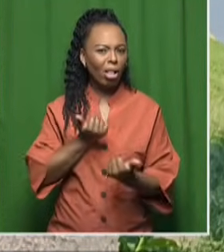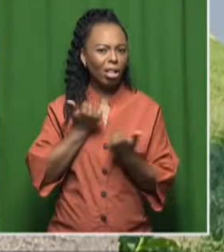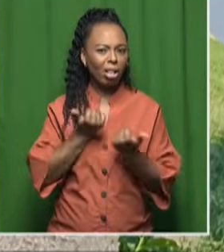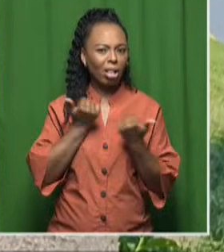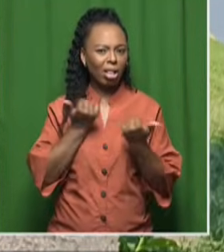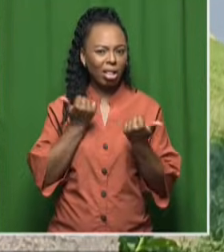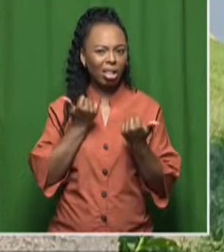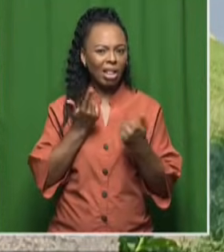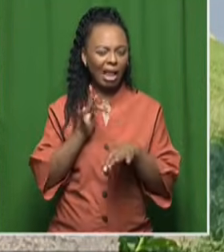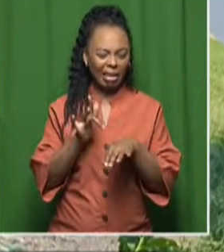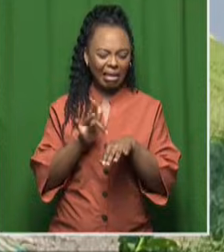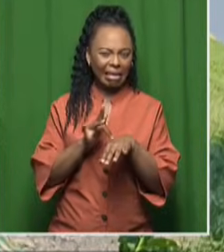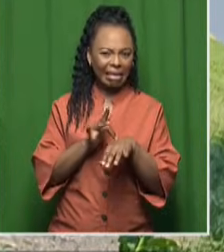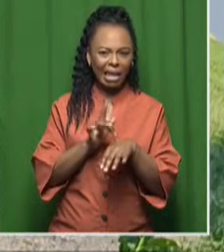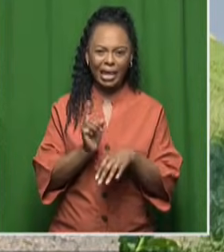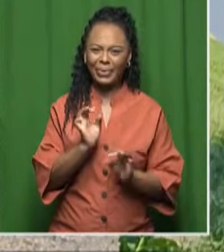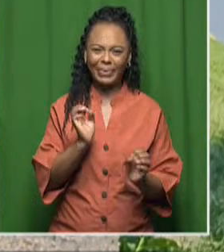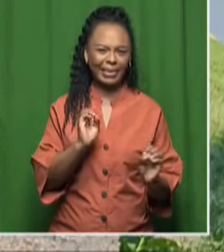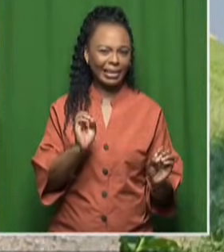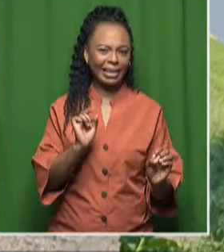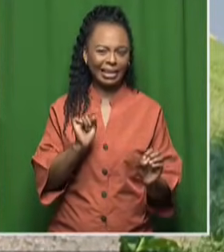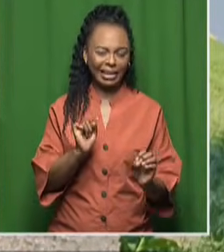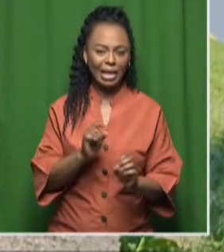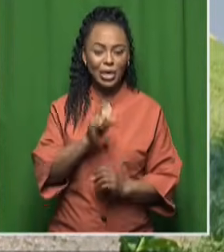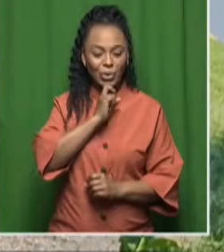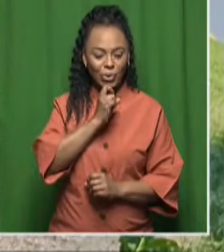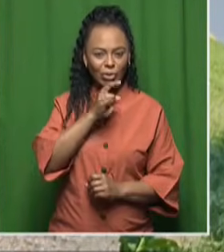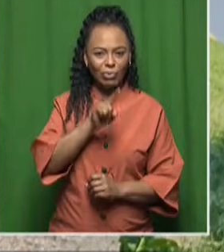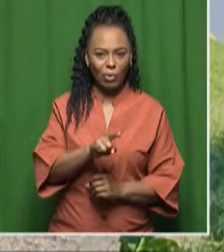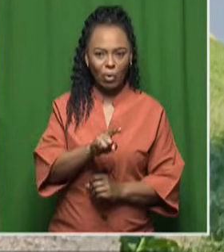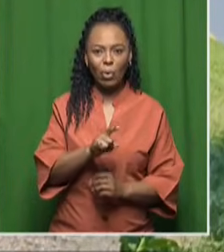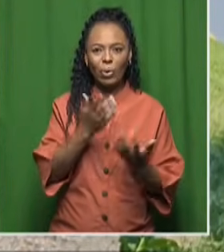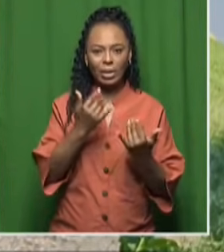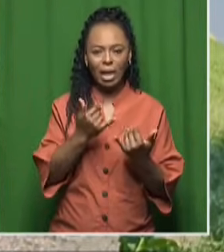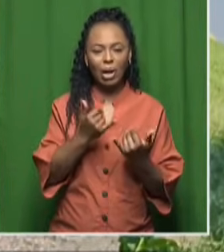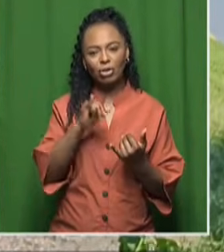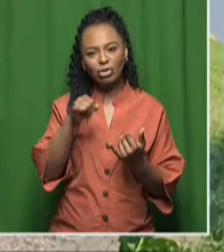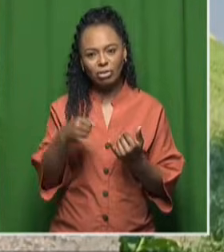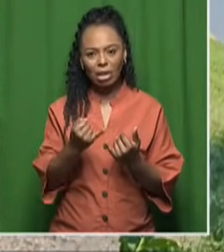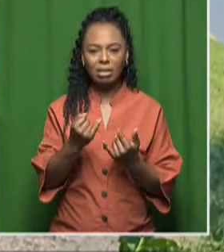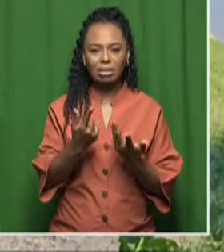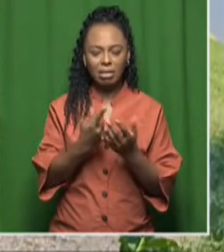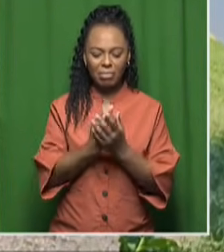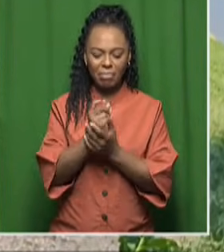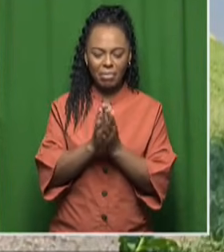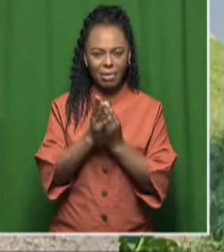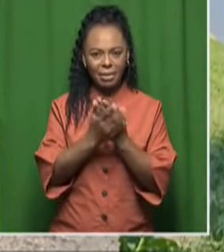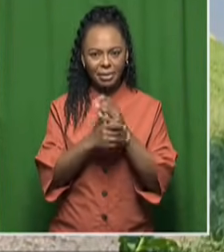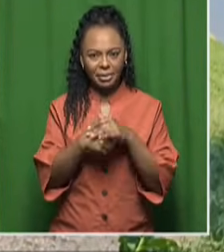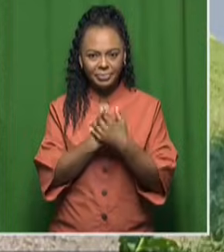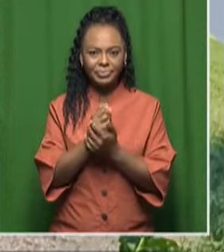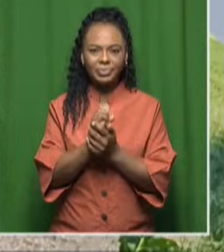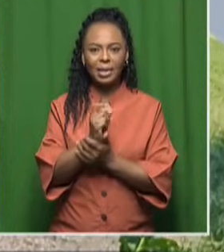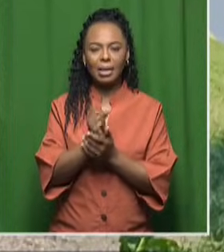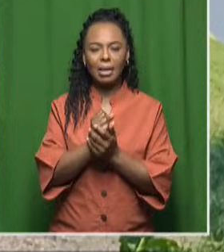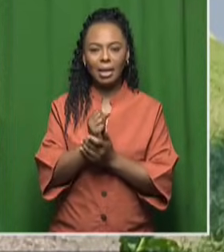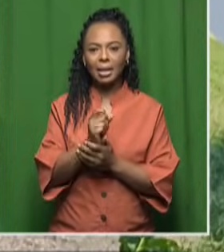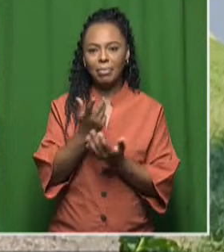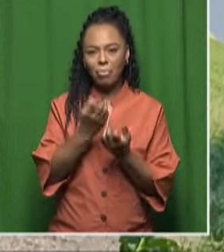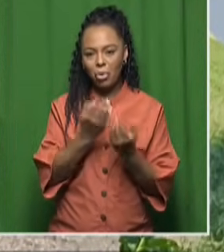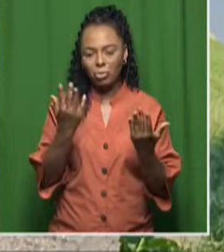sensations. So we use it mainly as a base to formulate most of the product that you see on the